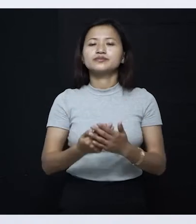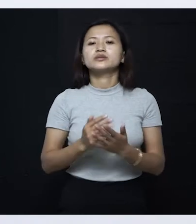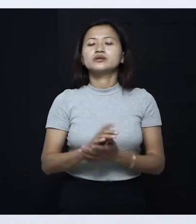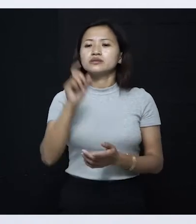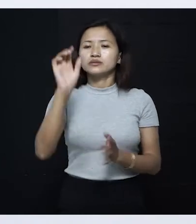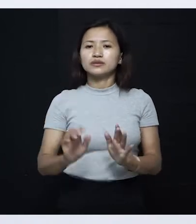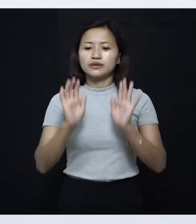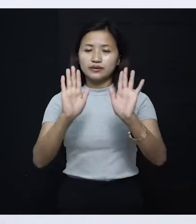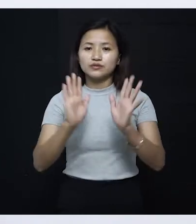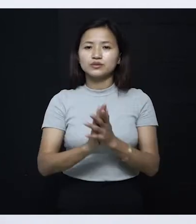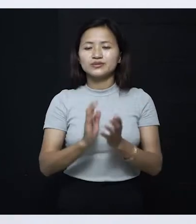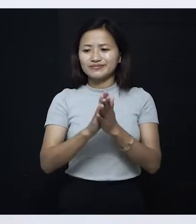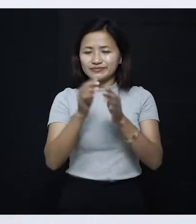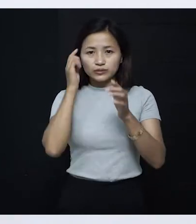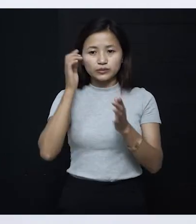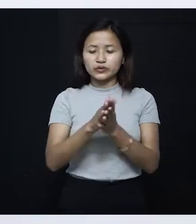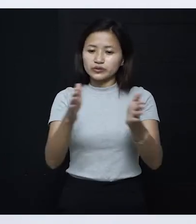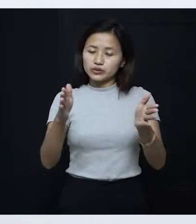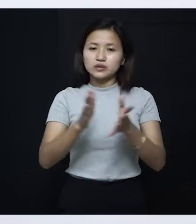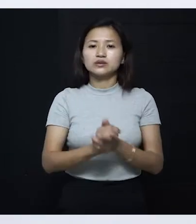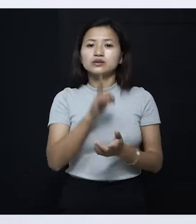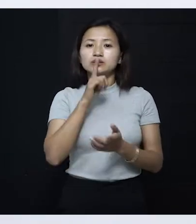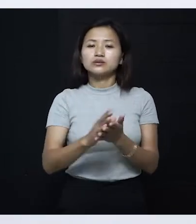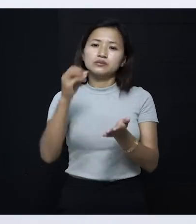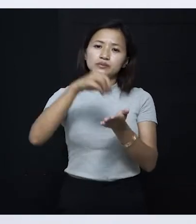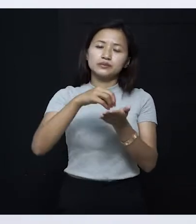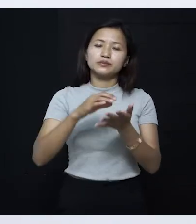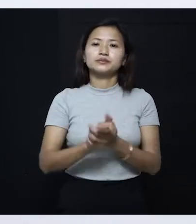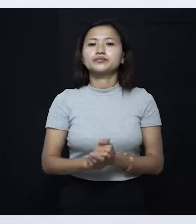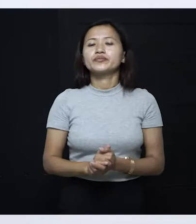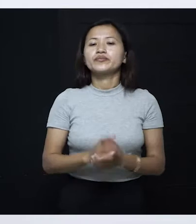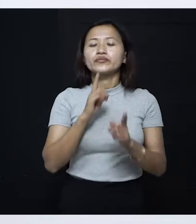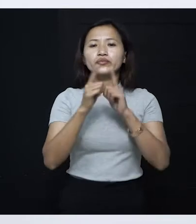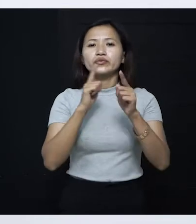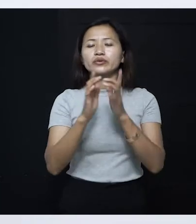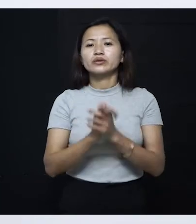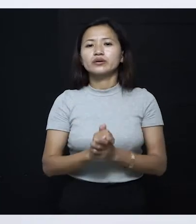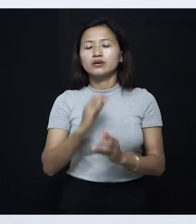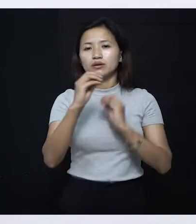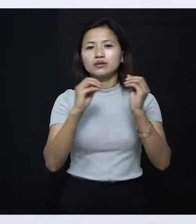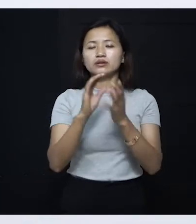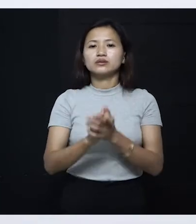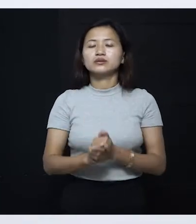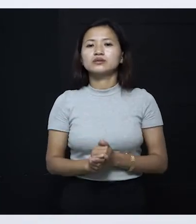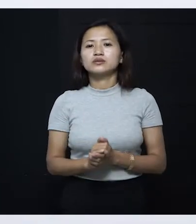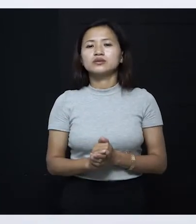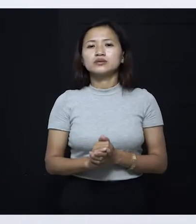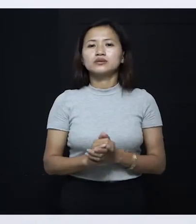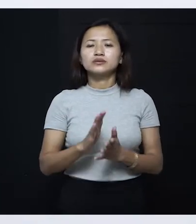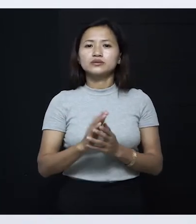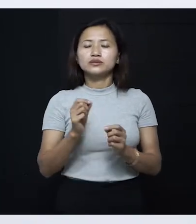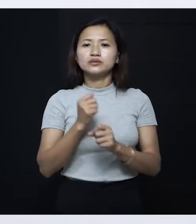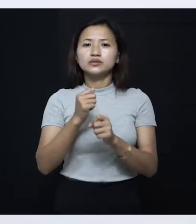you have to be specific, okay, you have to make sure you mention those, because when you talk about this geographical